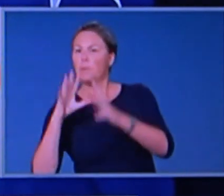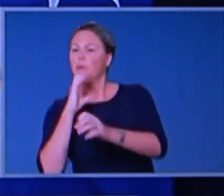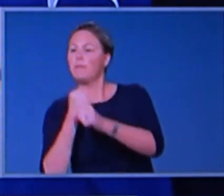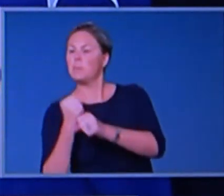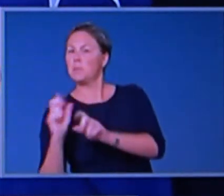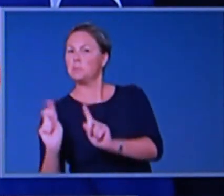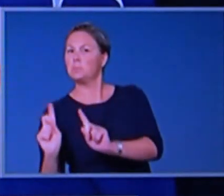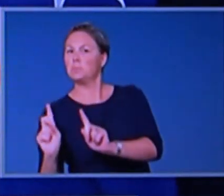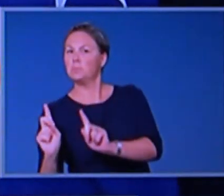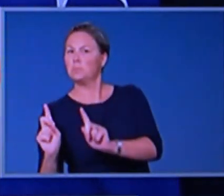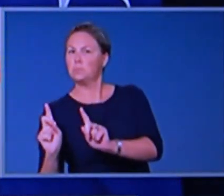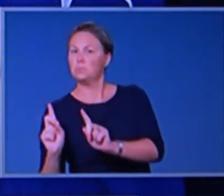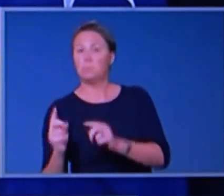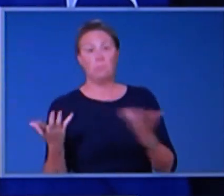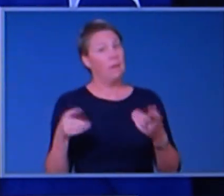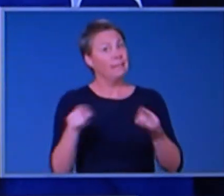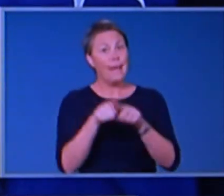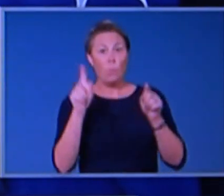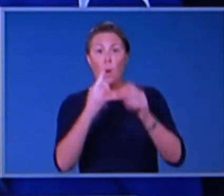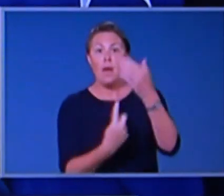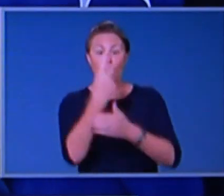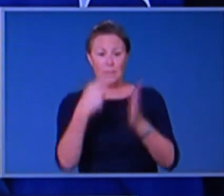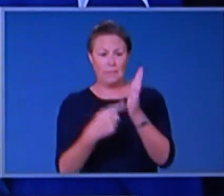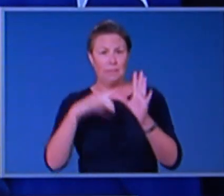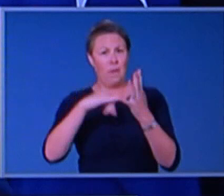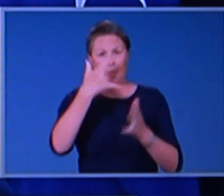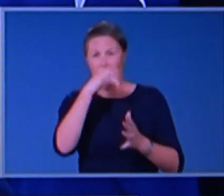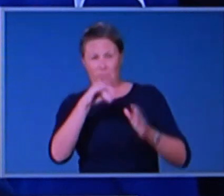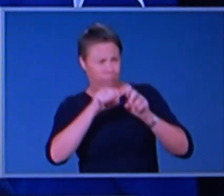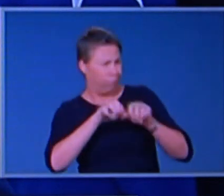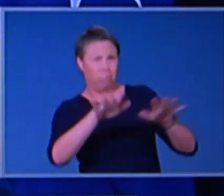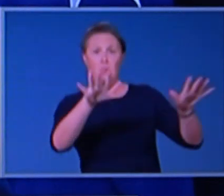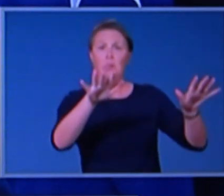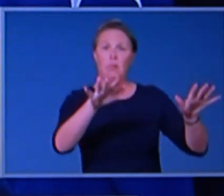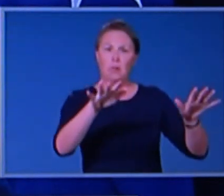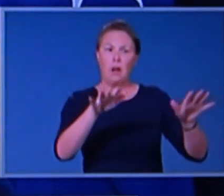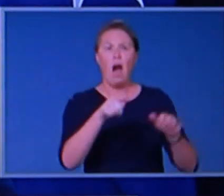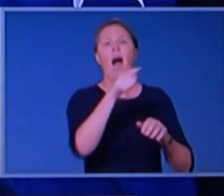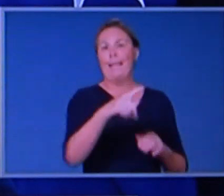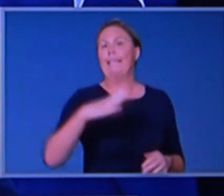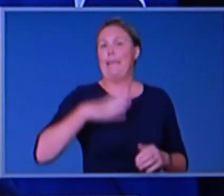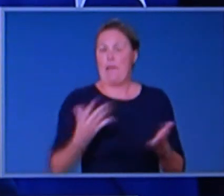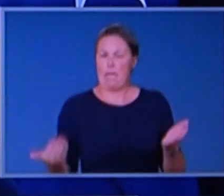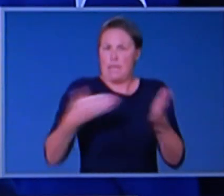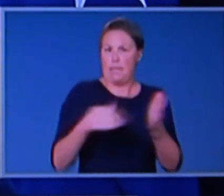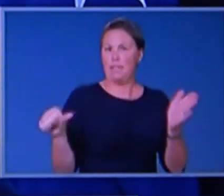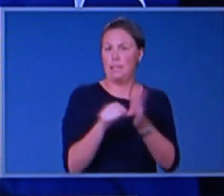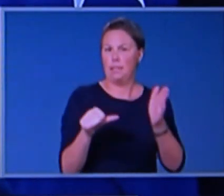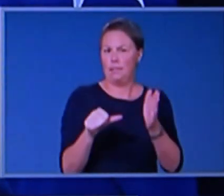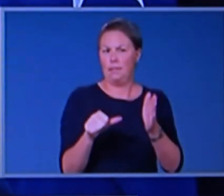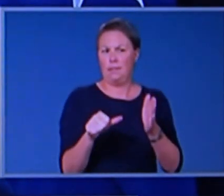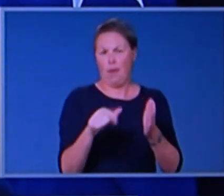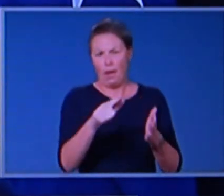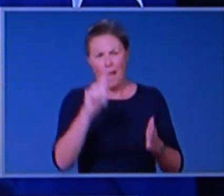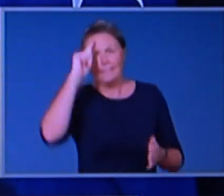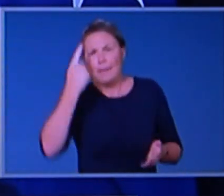as to why you would have restrictions that are greater than the national baseline in those circumstances. Totally